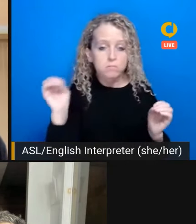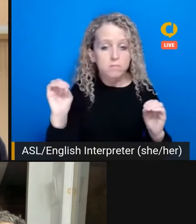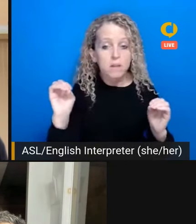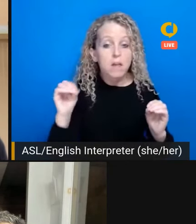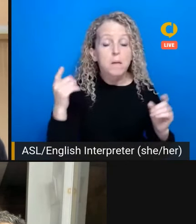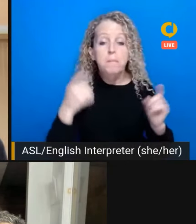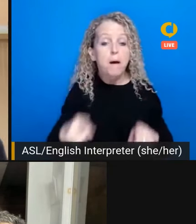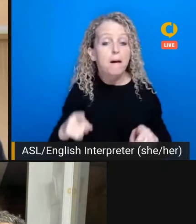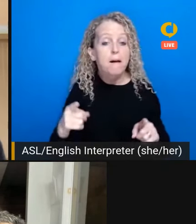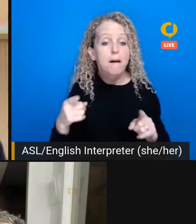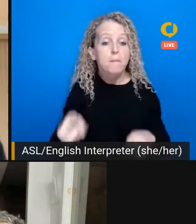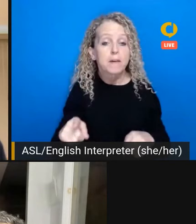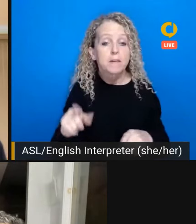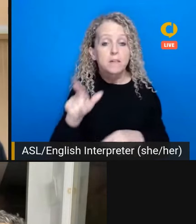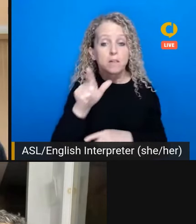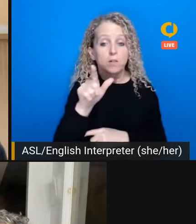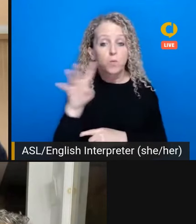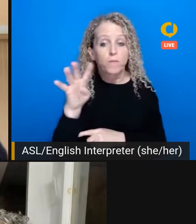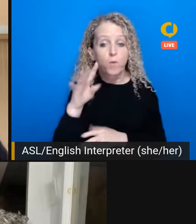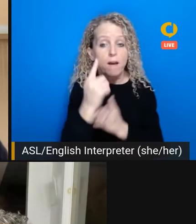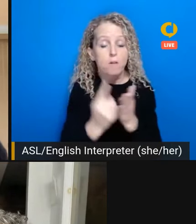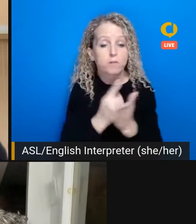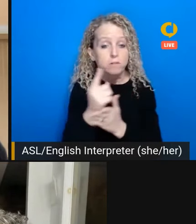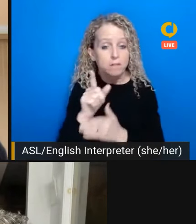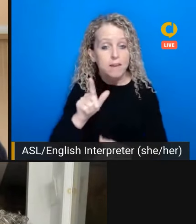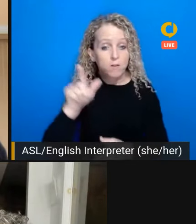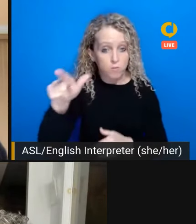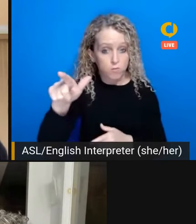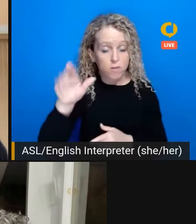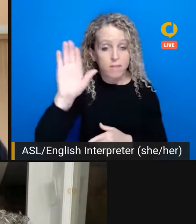bandwidth was actually